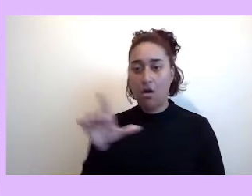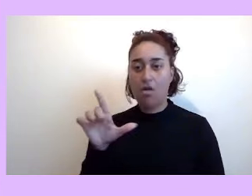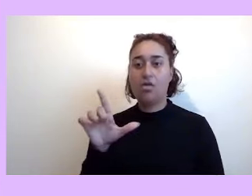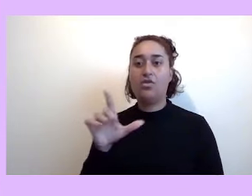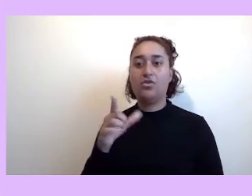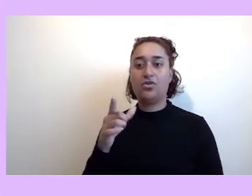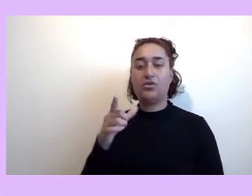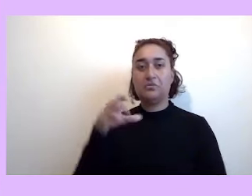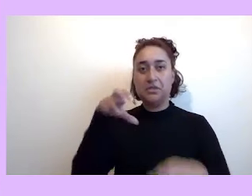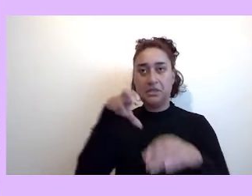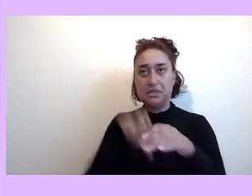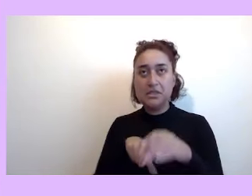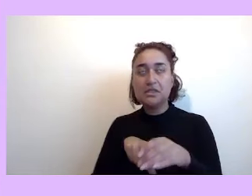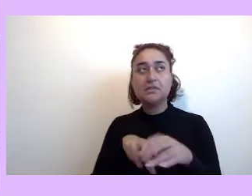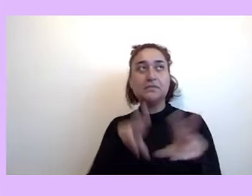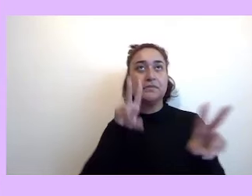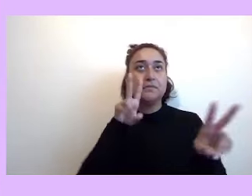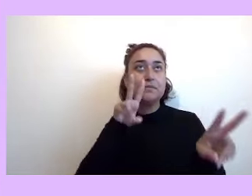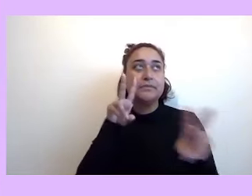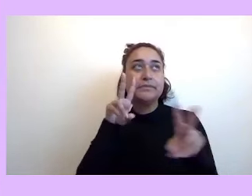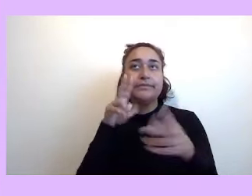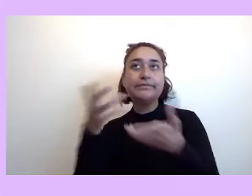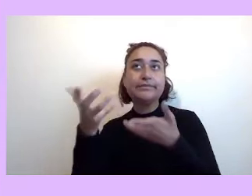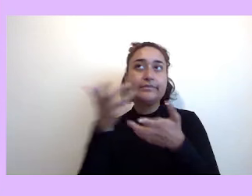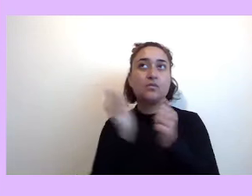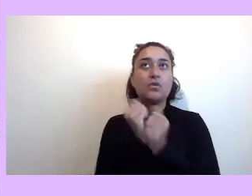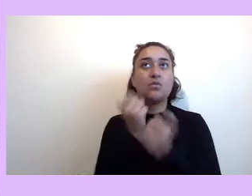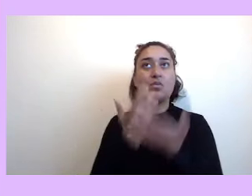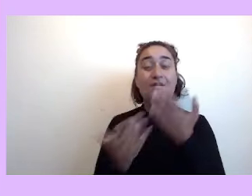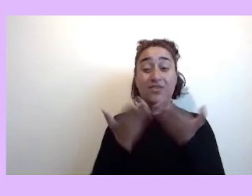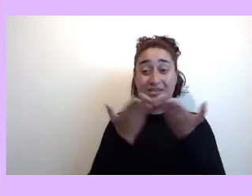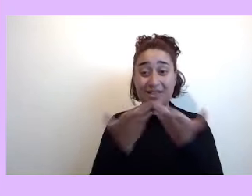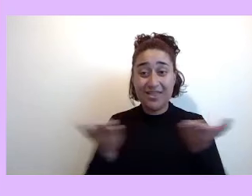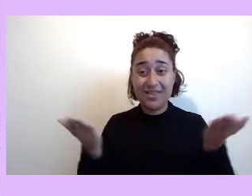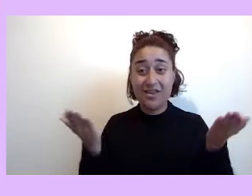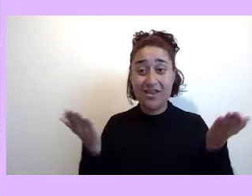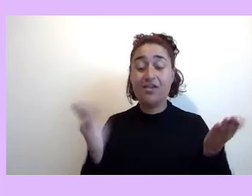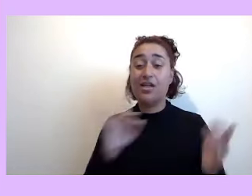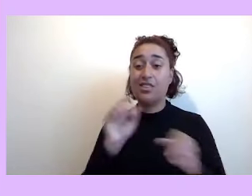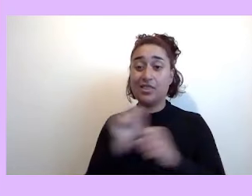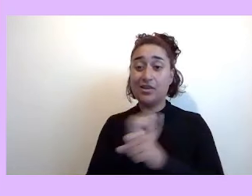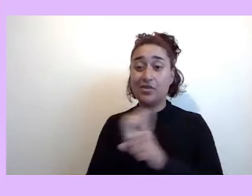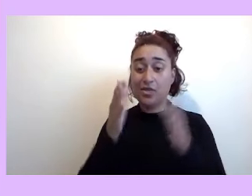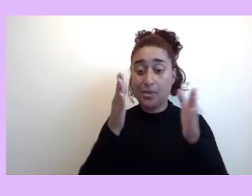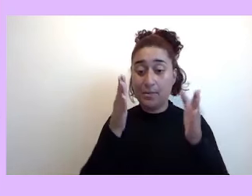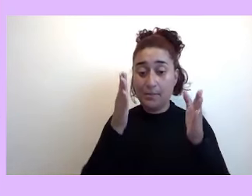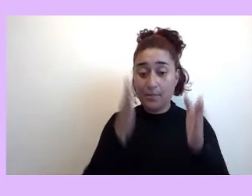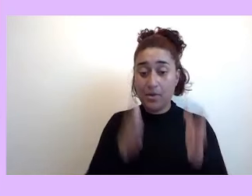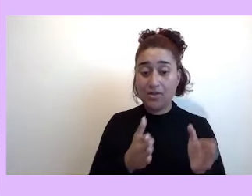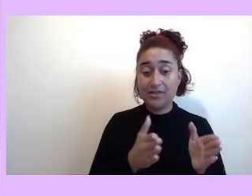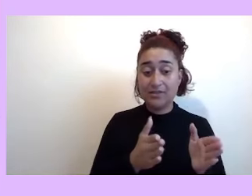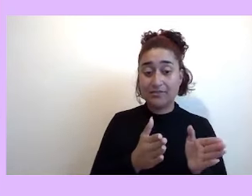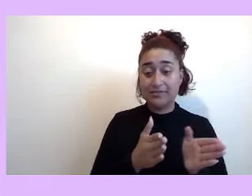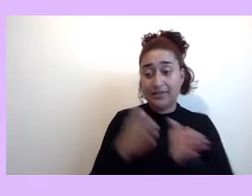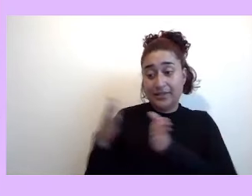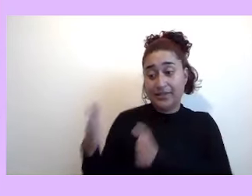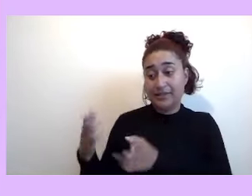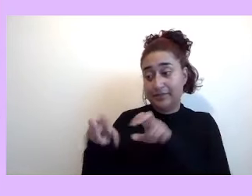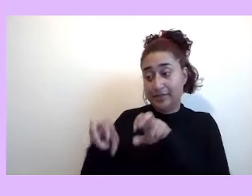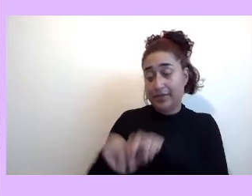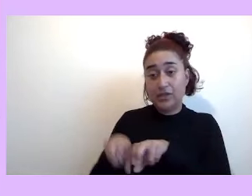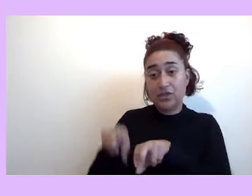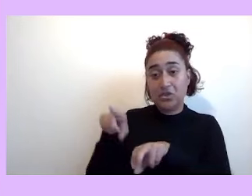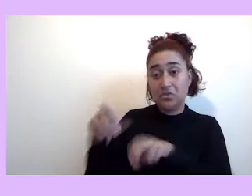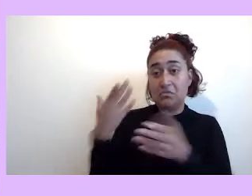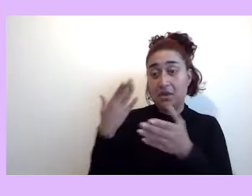and engage with whatever is there. And literally, the person sitting next to you may not know anything about